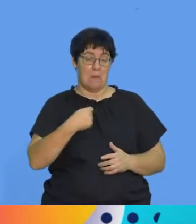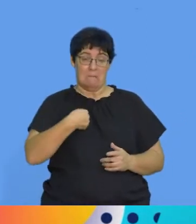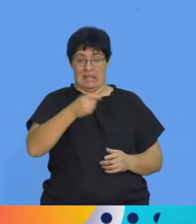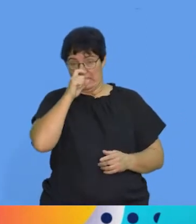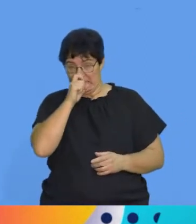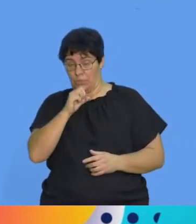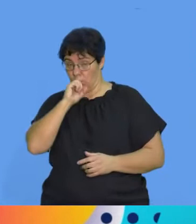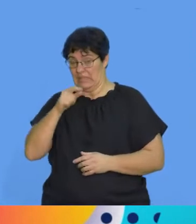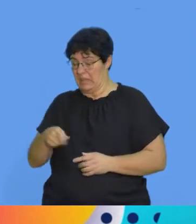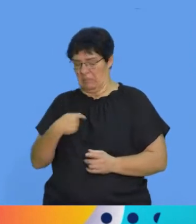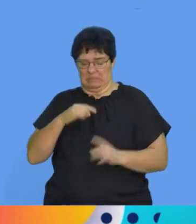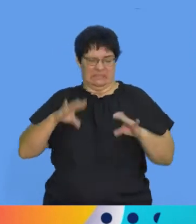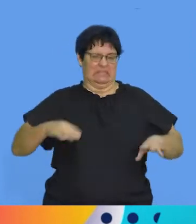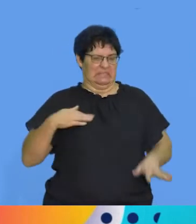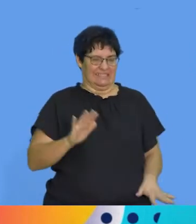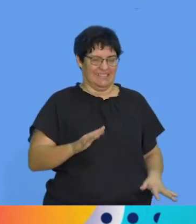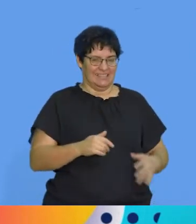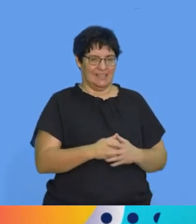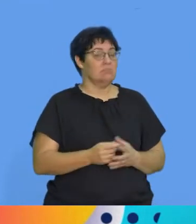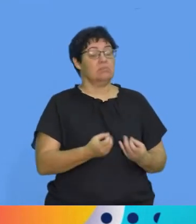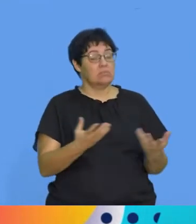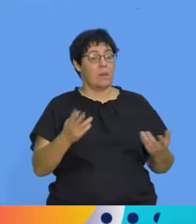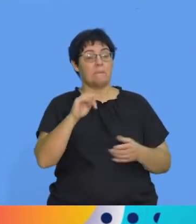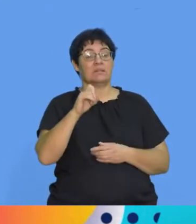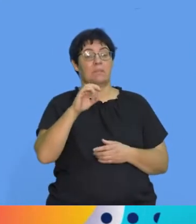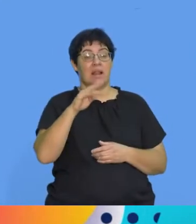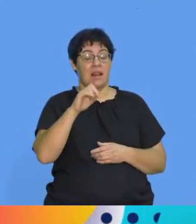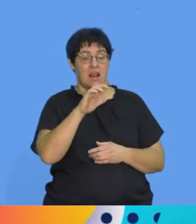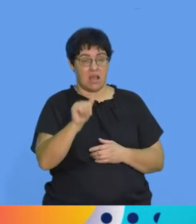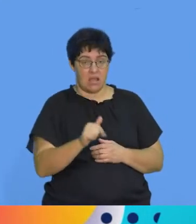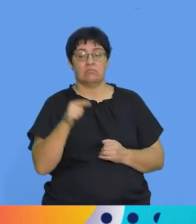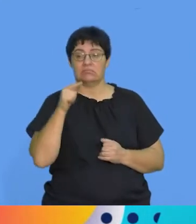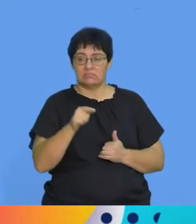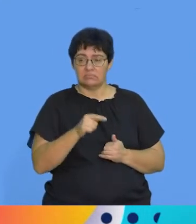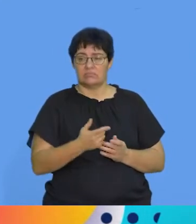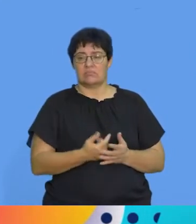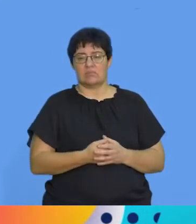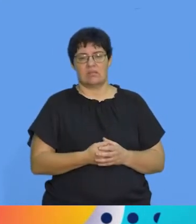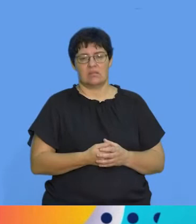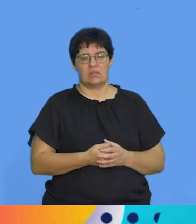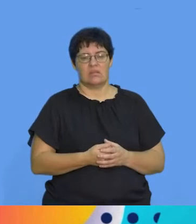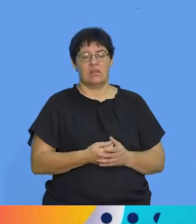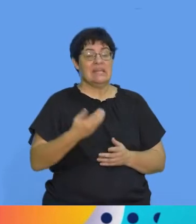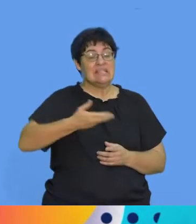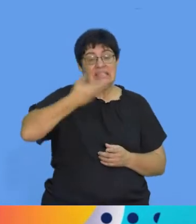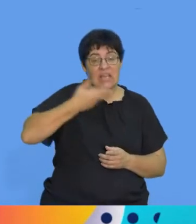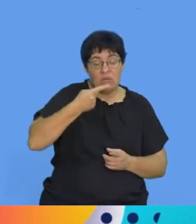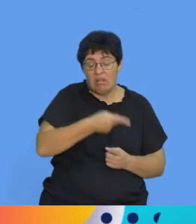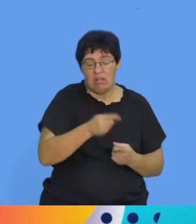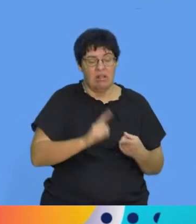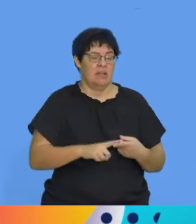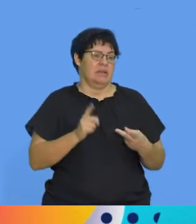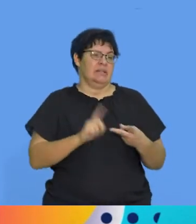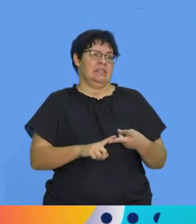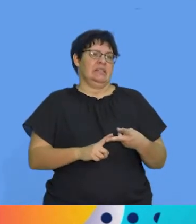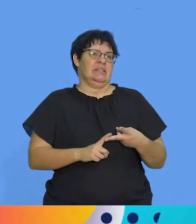enjoyed the maltabella. I didn't enjoy it. So those of you, maltabella, you're going to find it a lot in your cereals that you